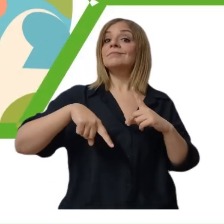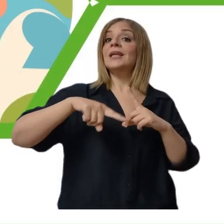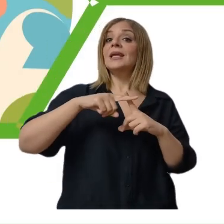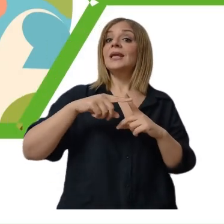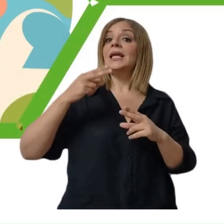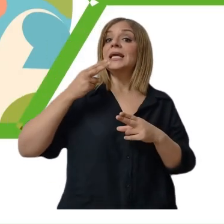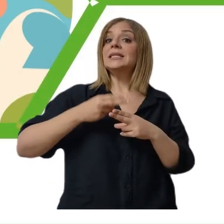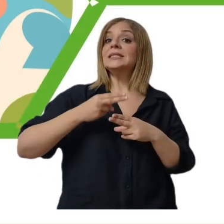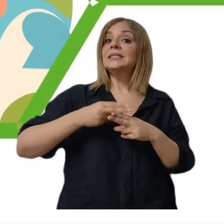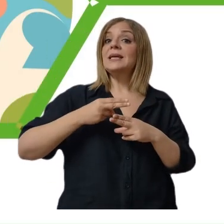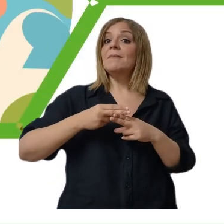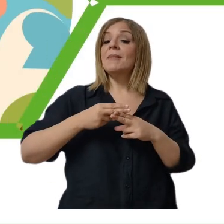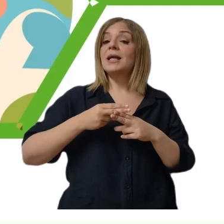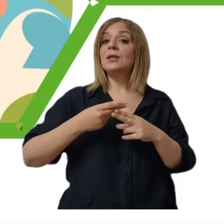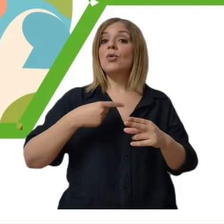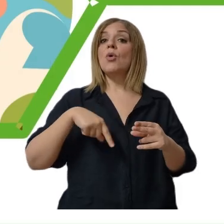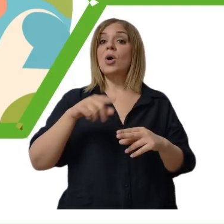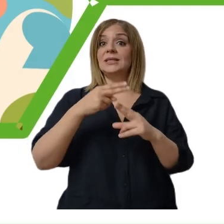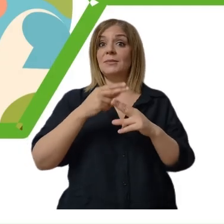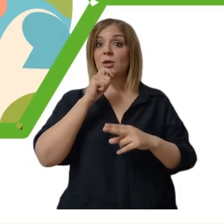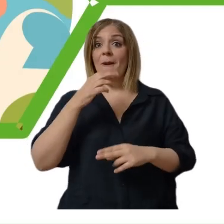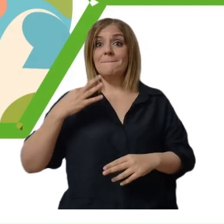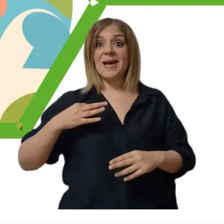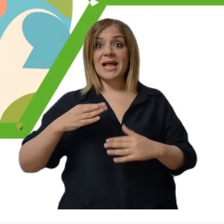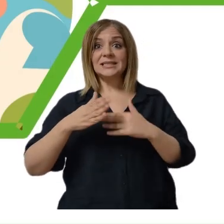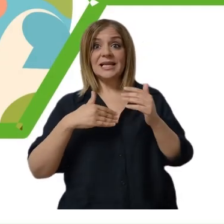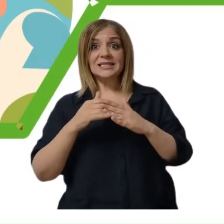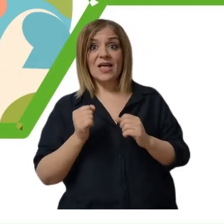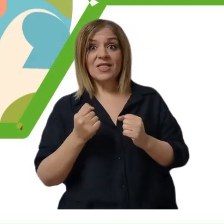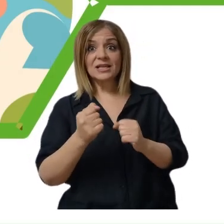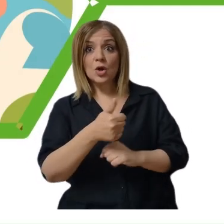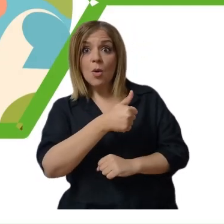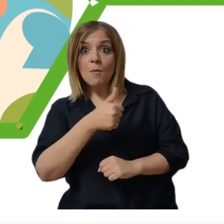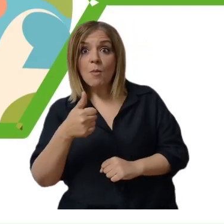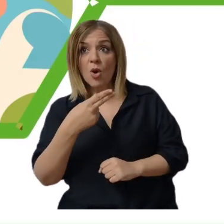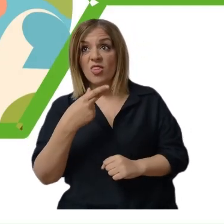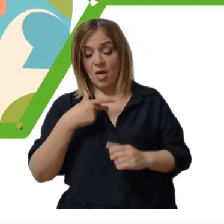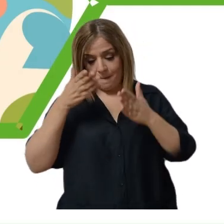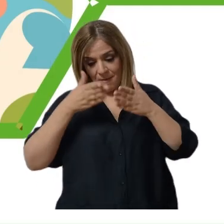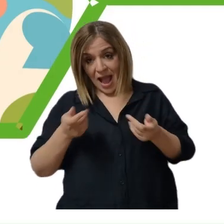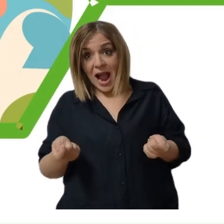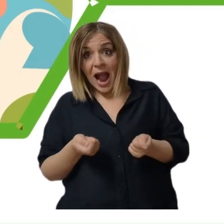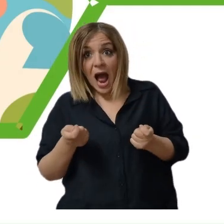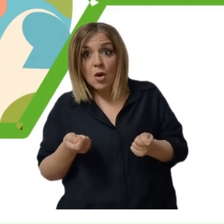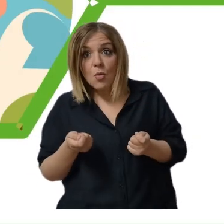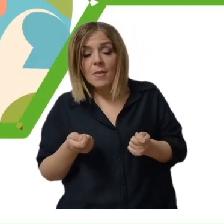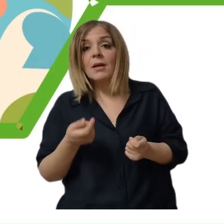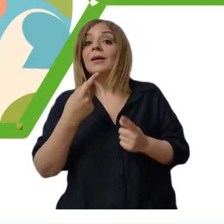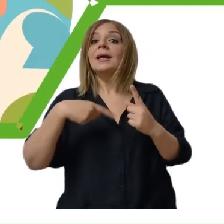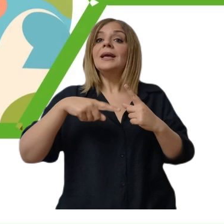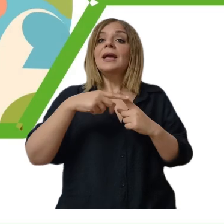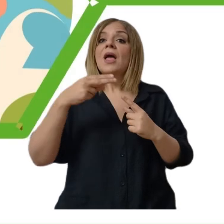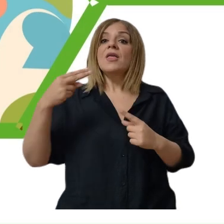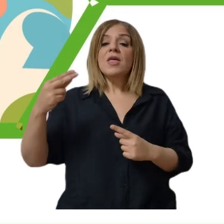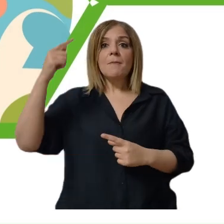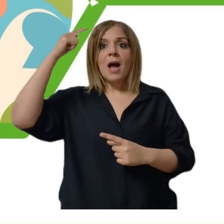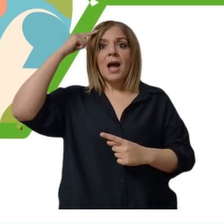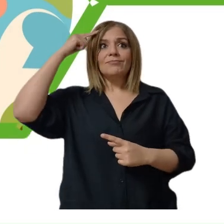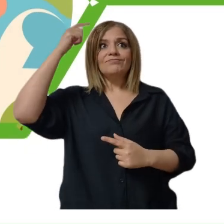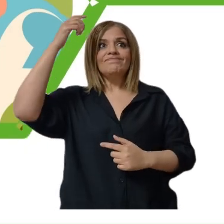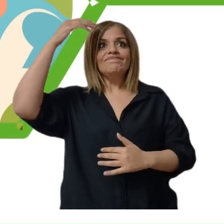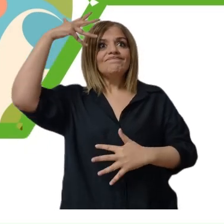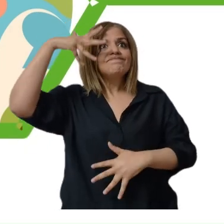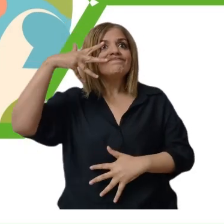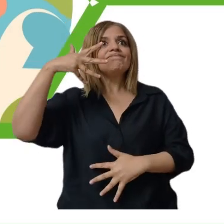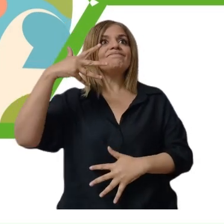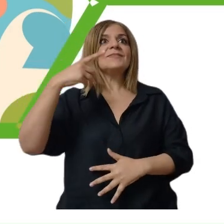Also, importantly, we have to say that green skills are not only about what we do, but it's also about our mindset